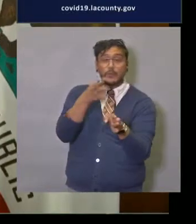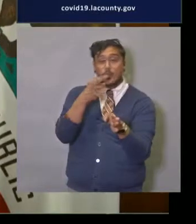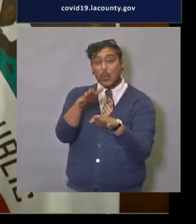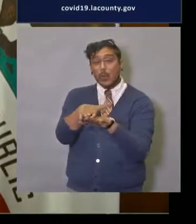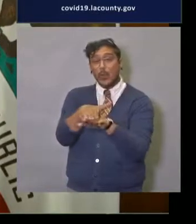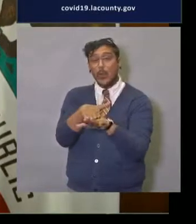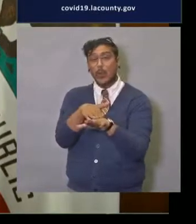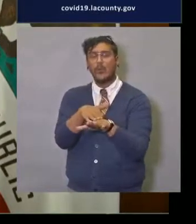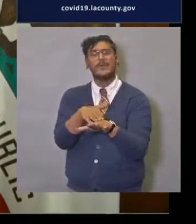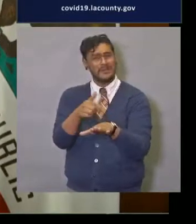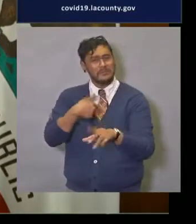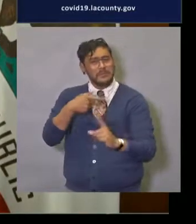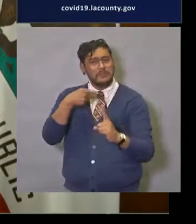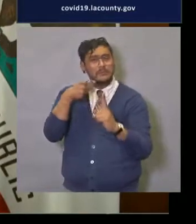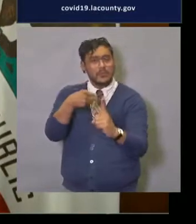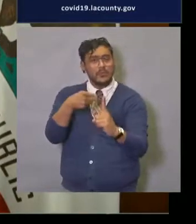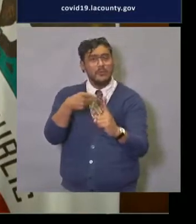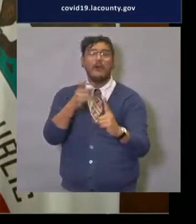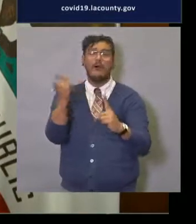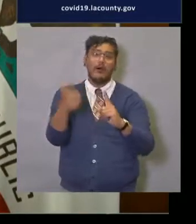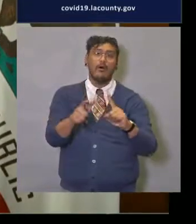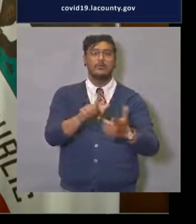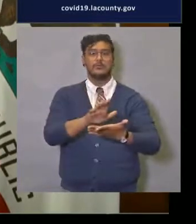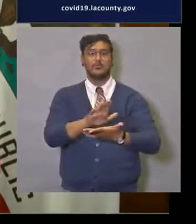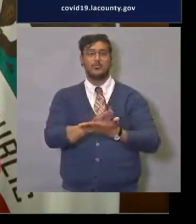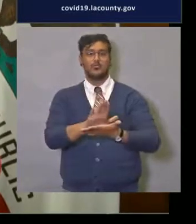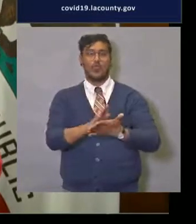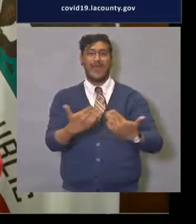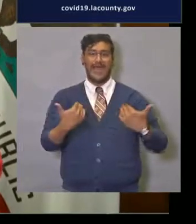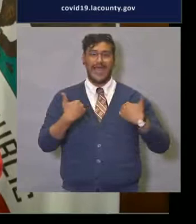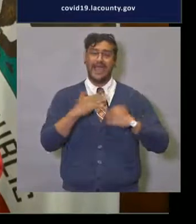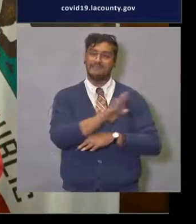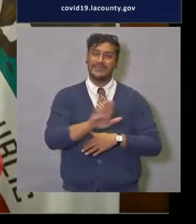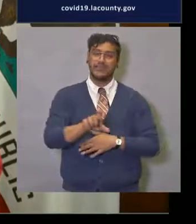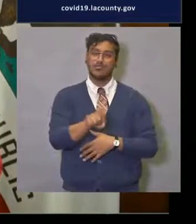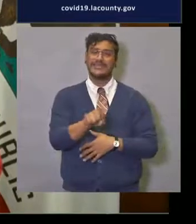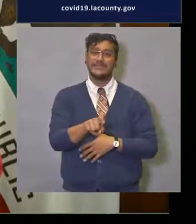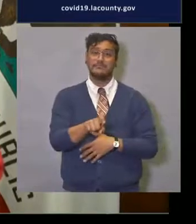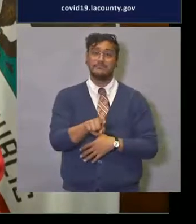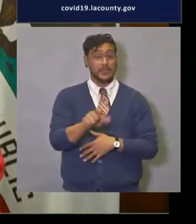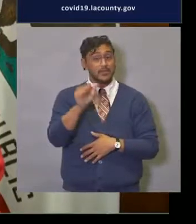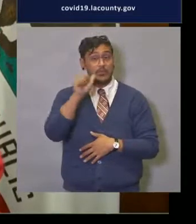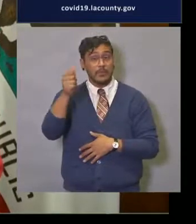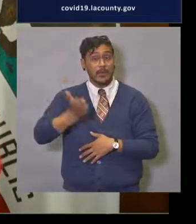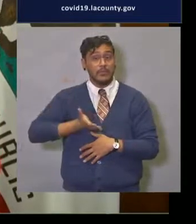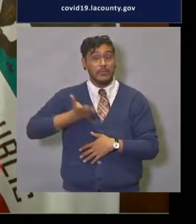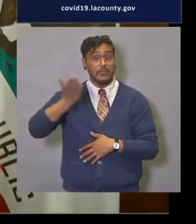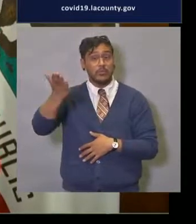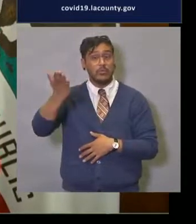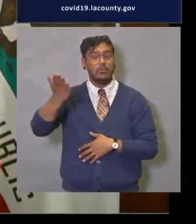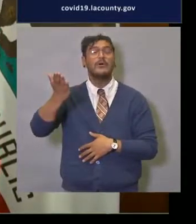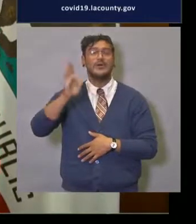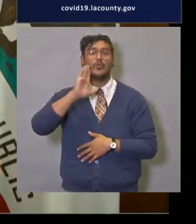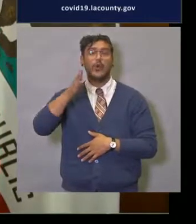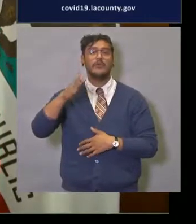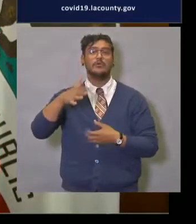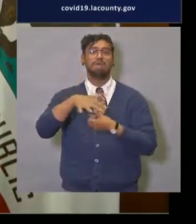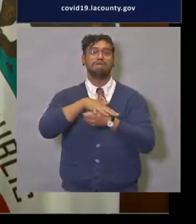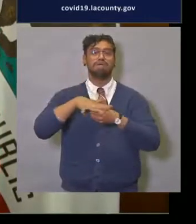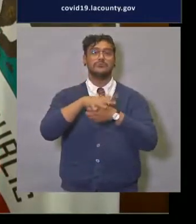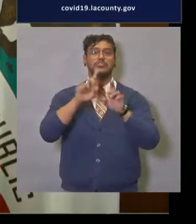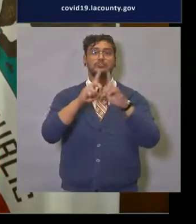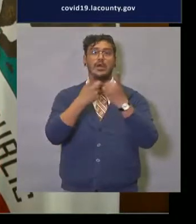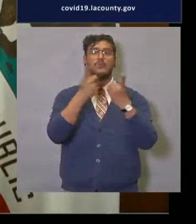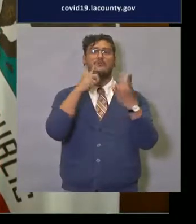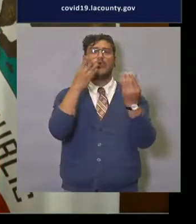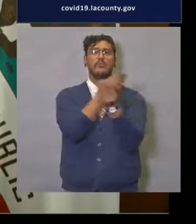schools have the necessary tools they need to succeed. Through a motion tomorrow, I'm also directing our county departments to distribute